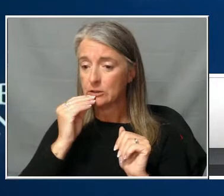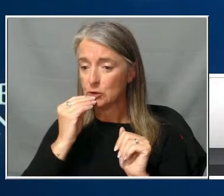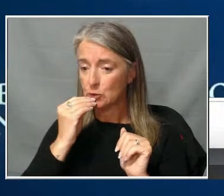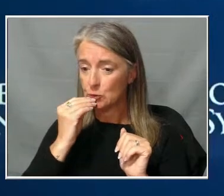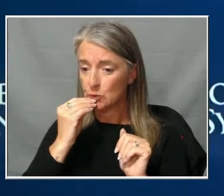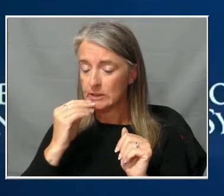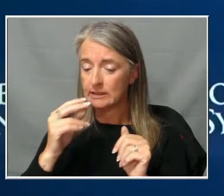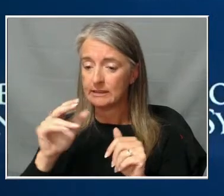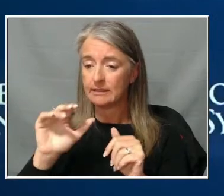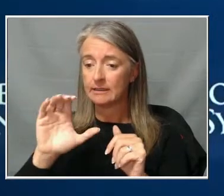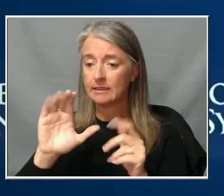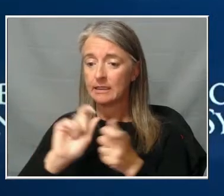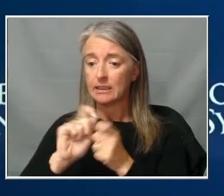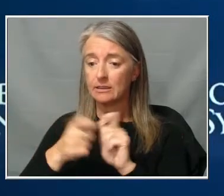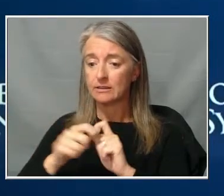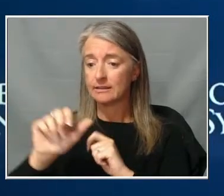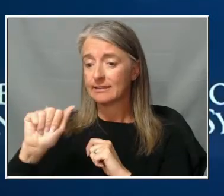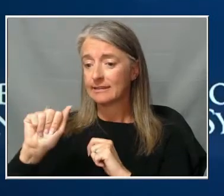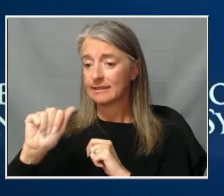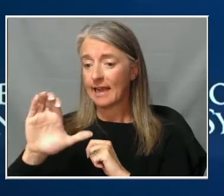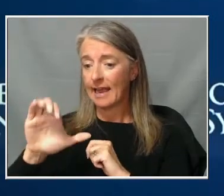acetate and